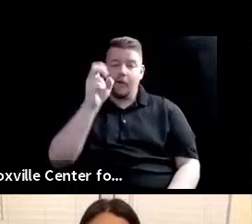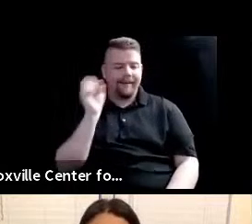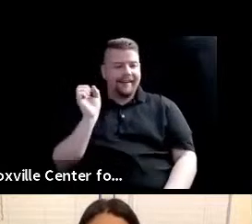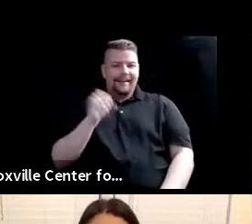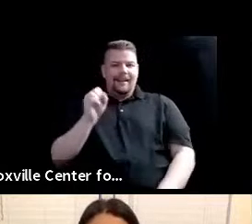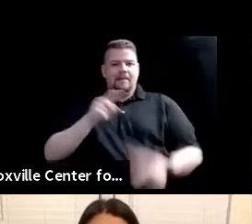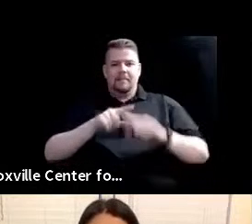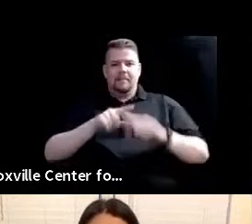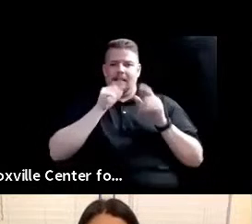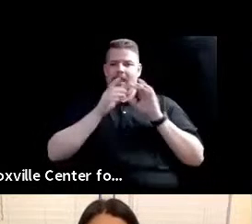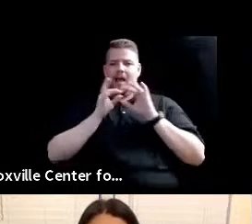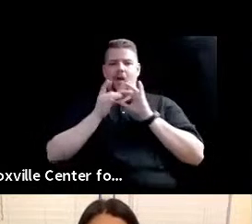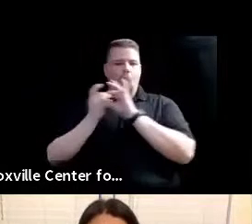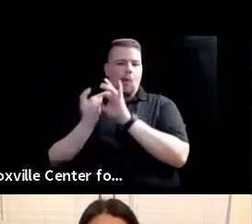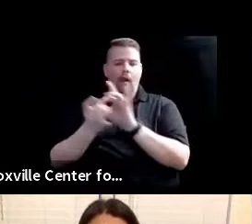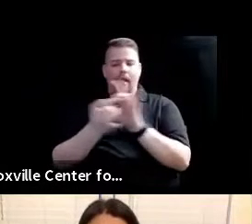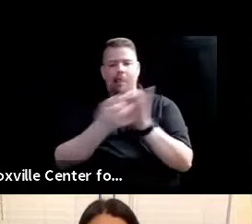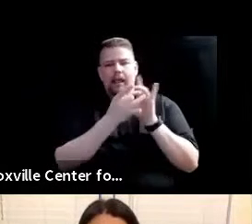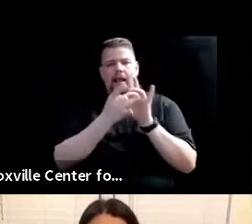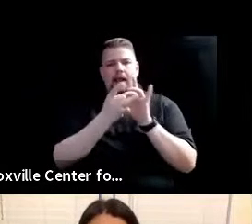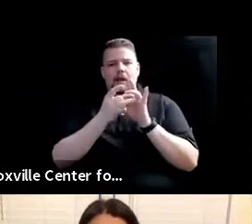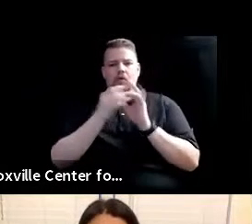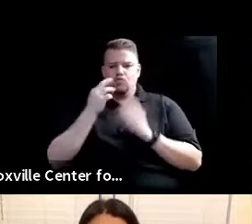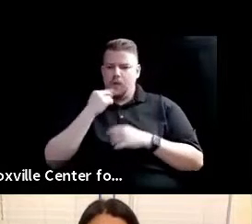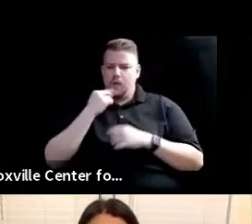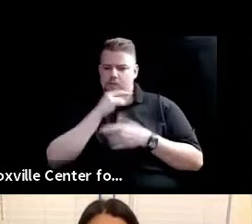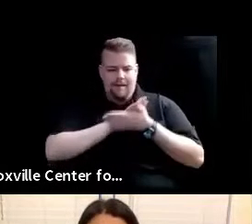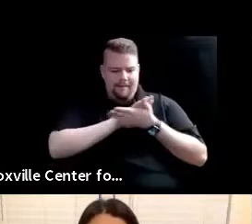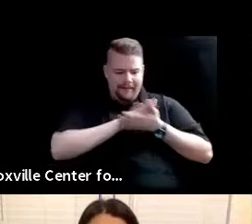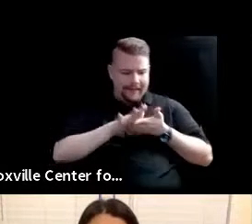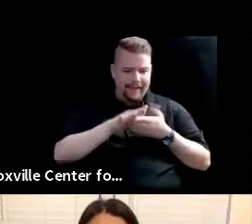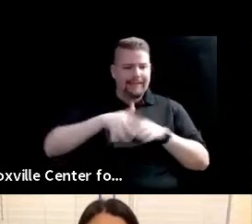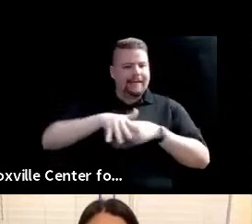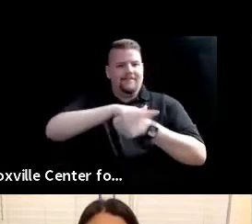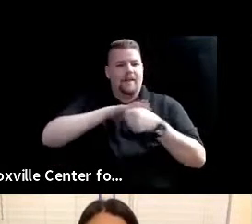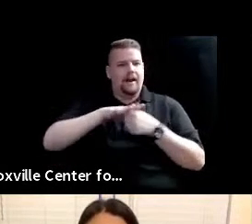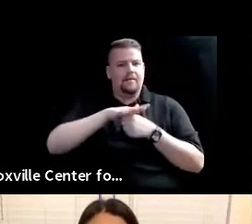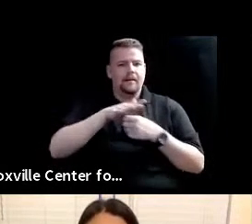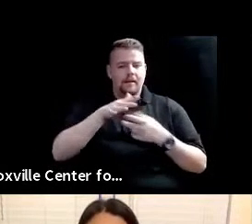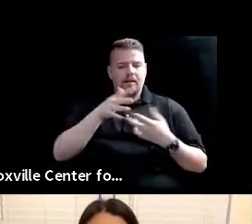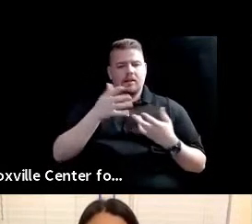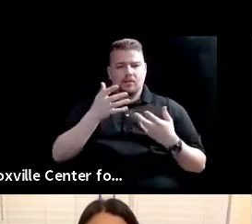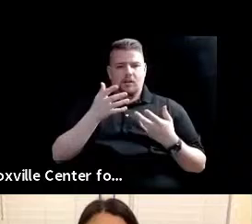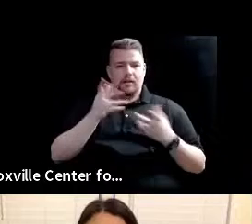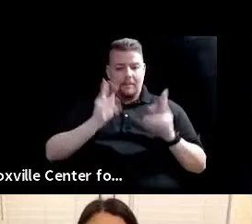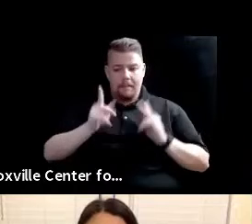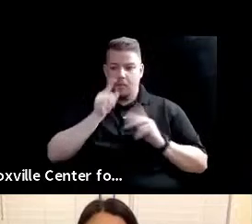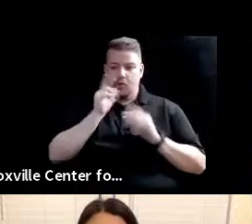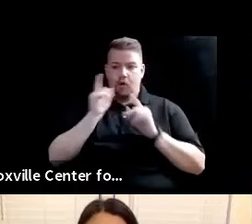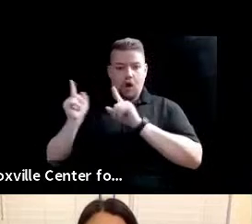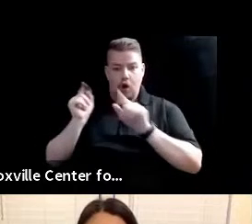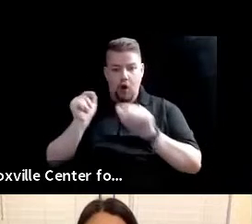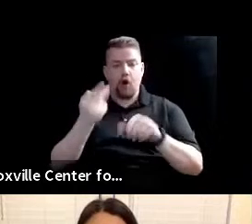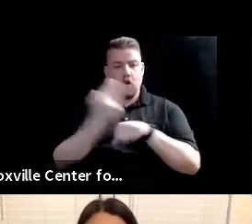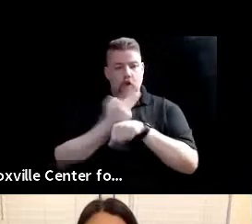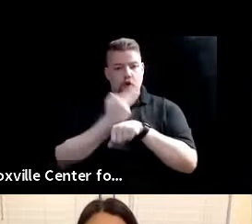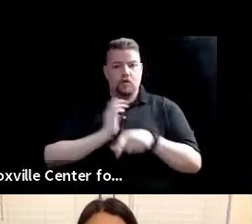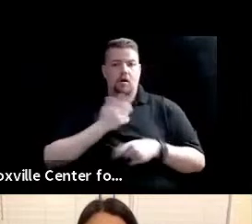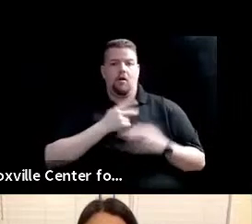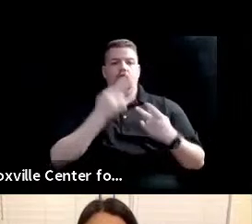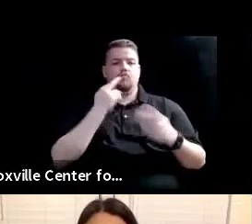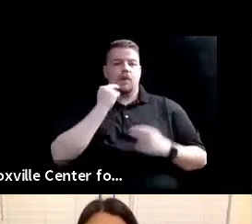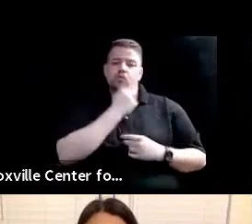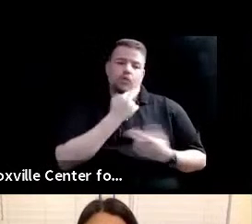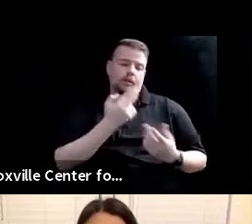necessarily correlate with restaurants being a clean environment and the people who are using our